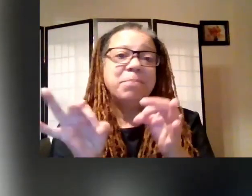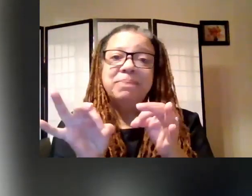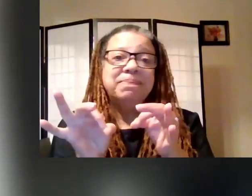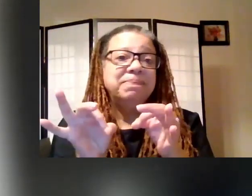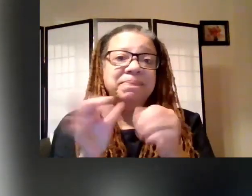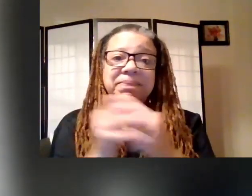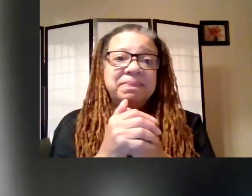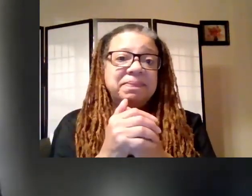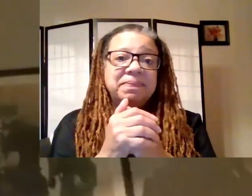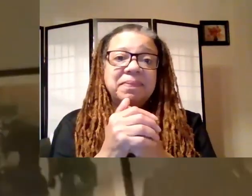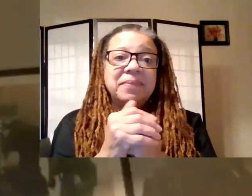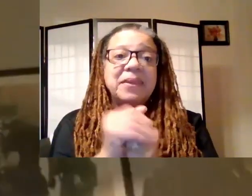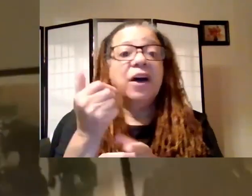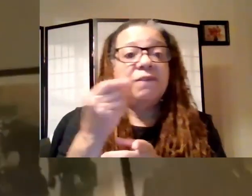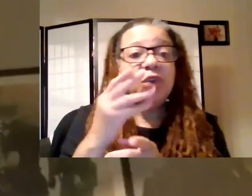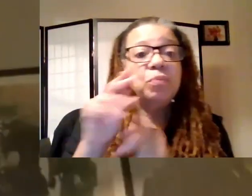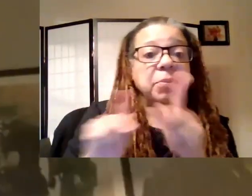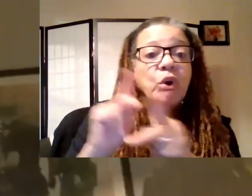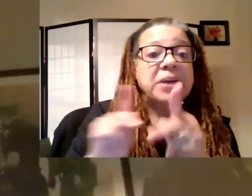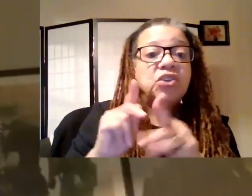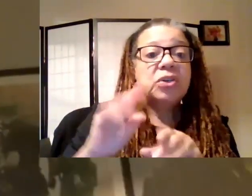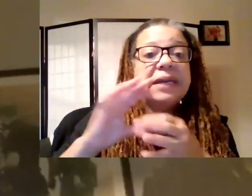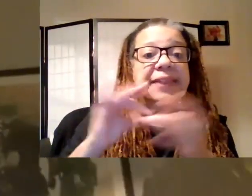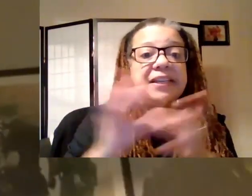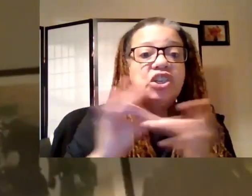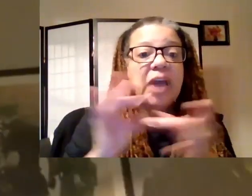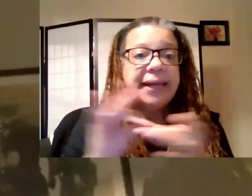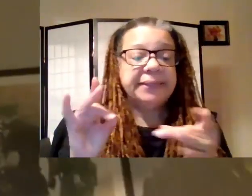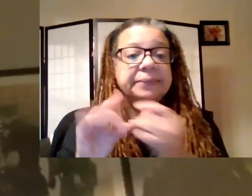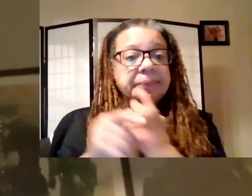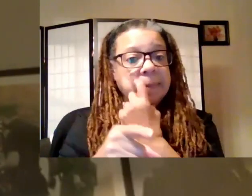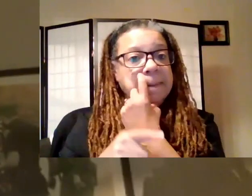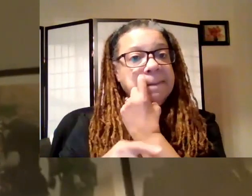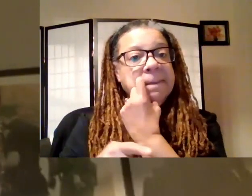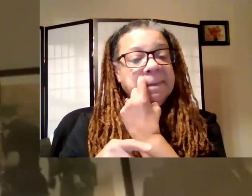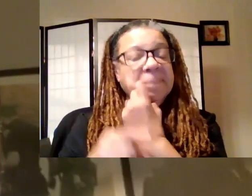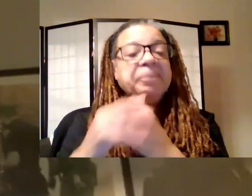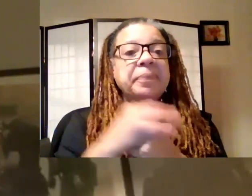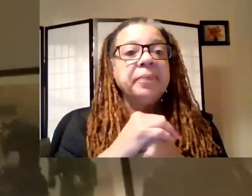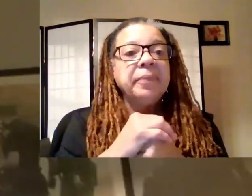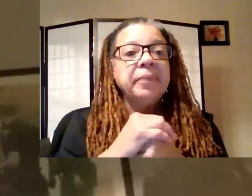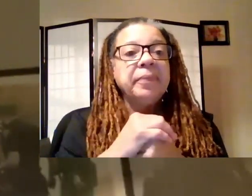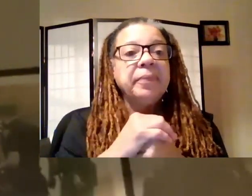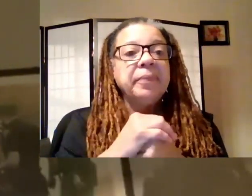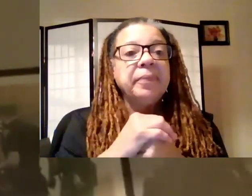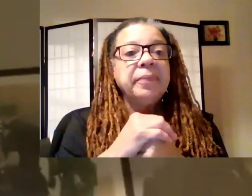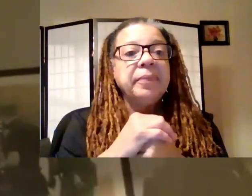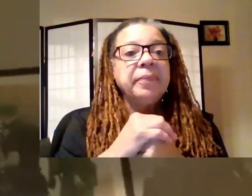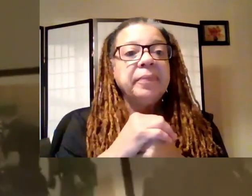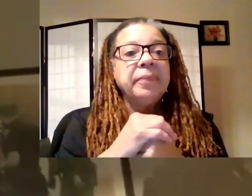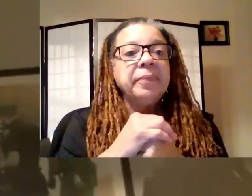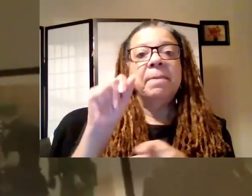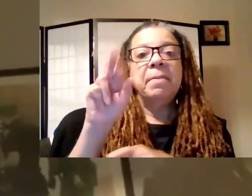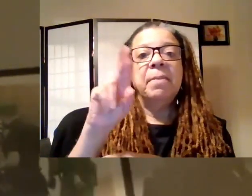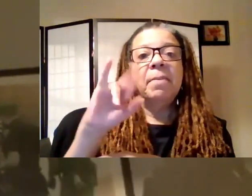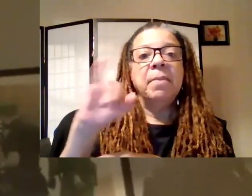so I want to get to a few questions that people are asking before going to one of my other questions. Is Marilyn asks, why